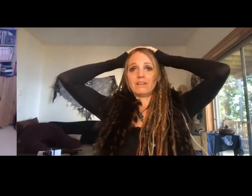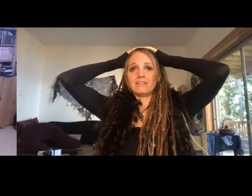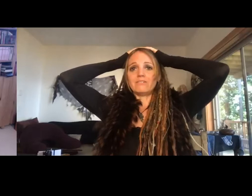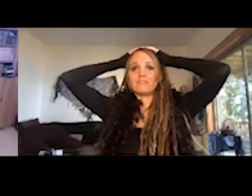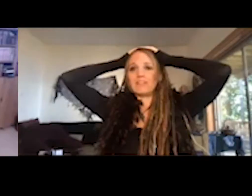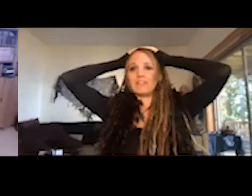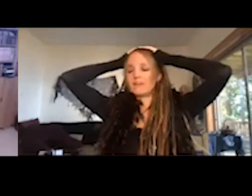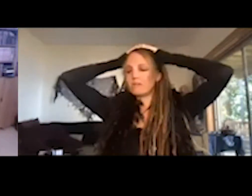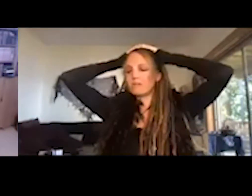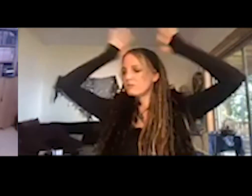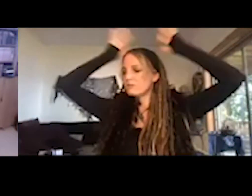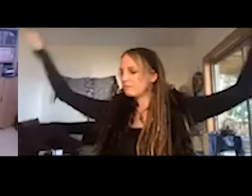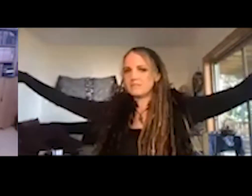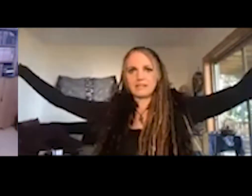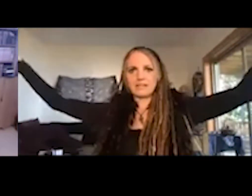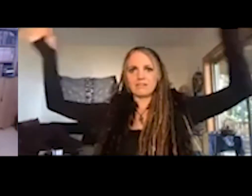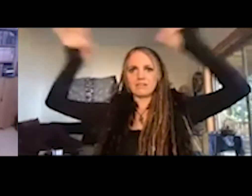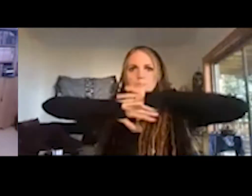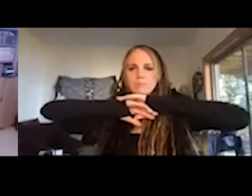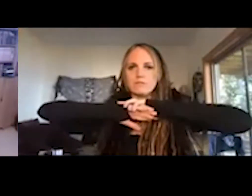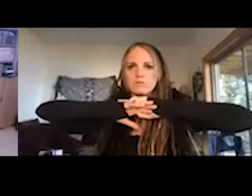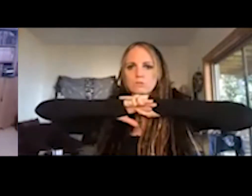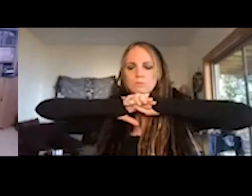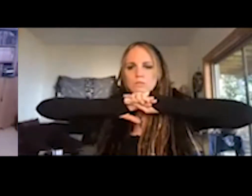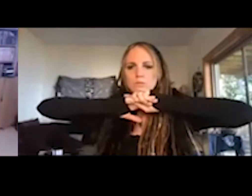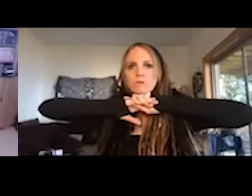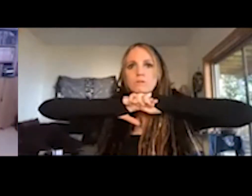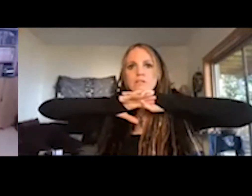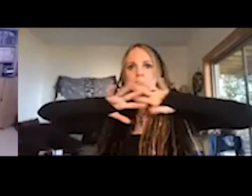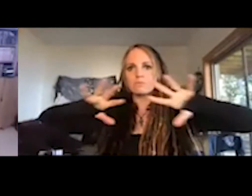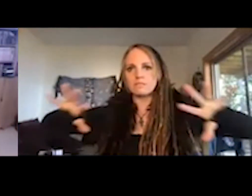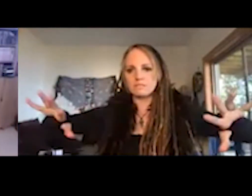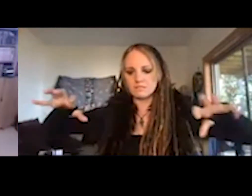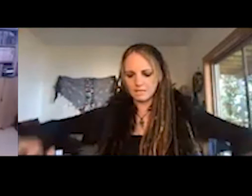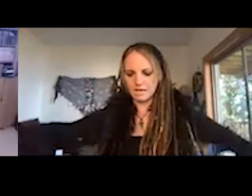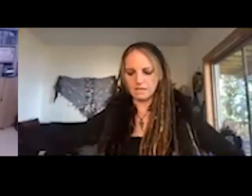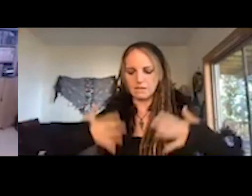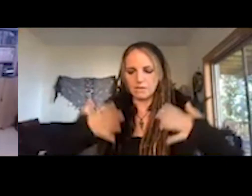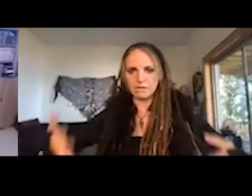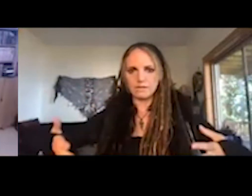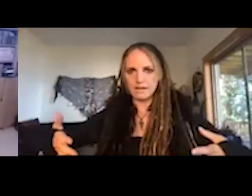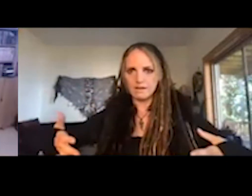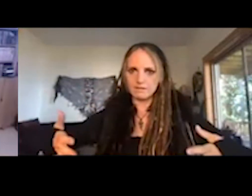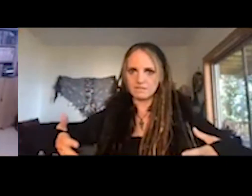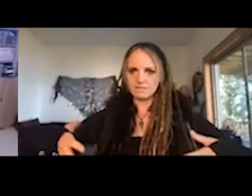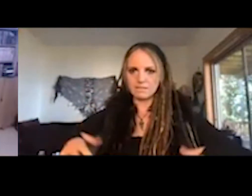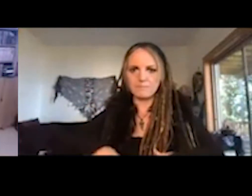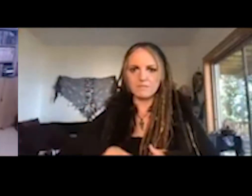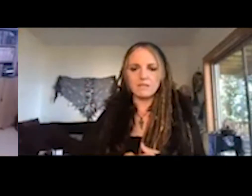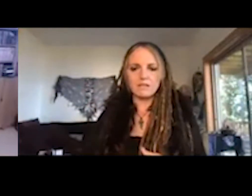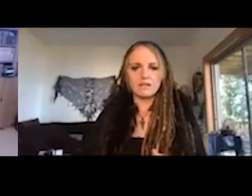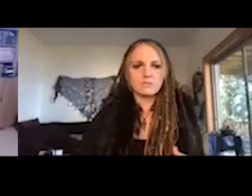got. So again, not pulling from outside or like what people have told you will work or won't work, but really looking at like, what do I have in this